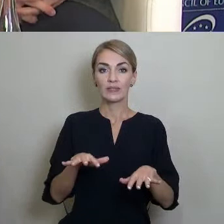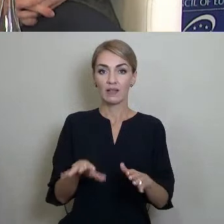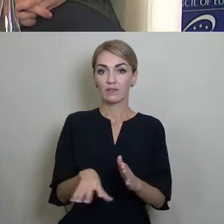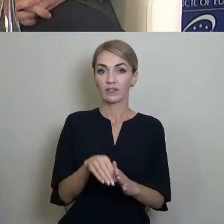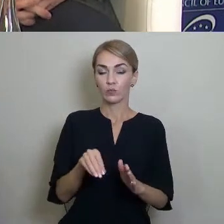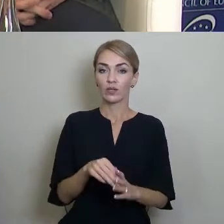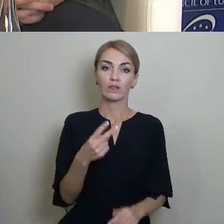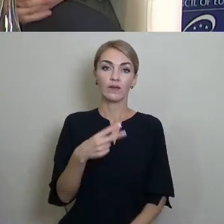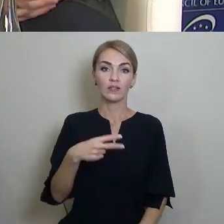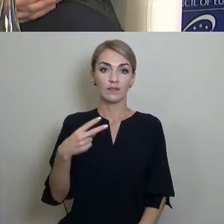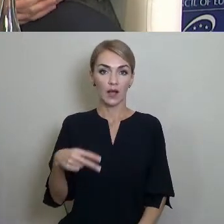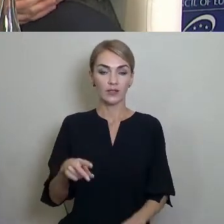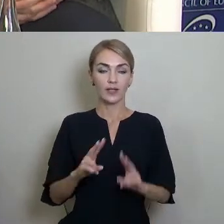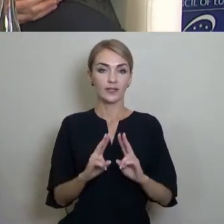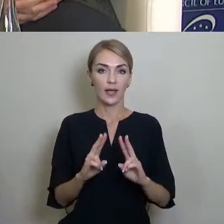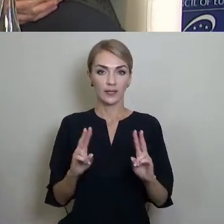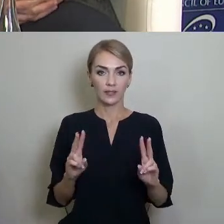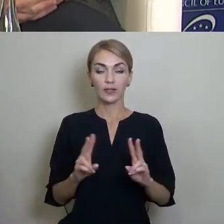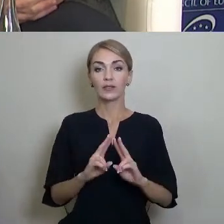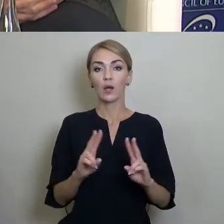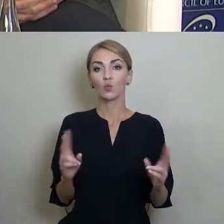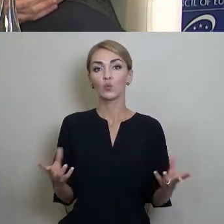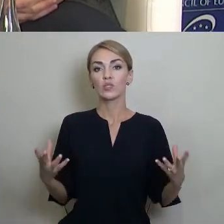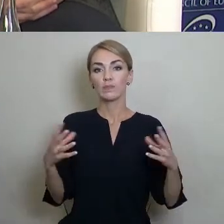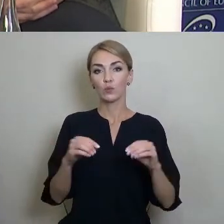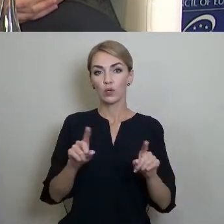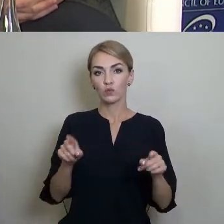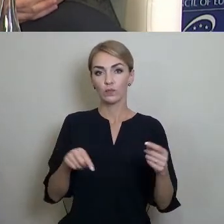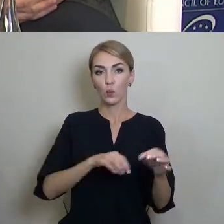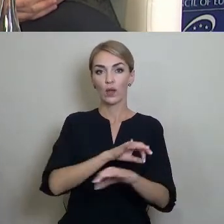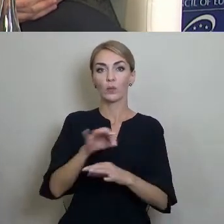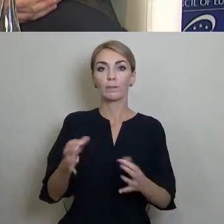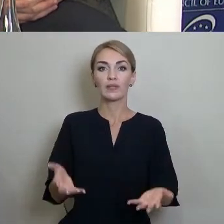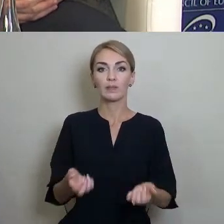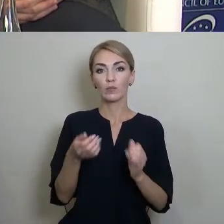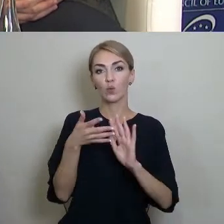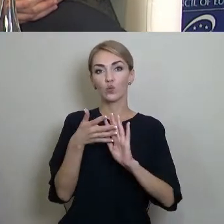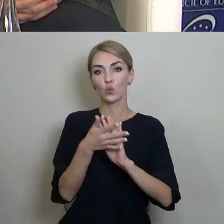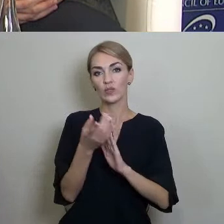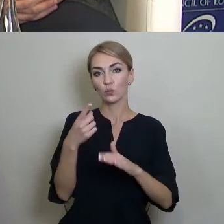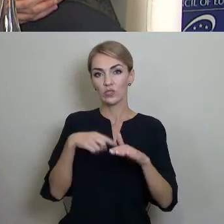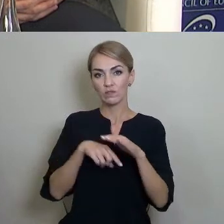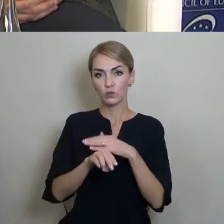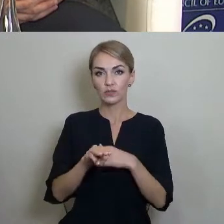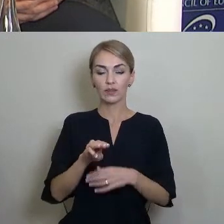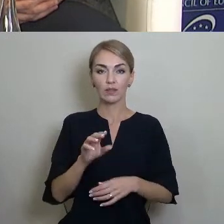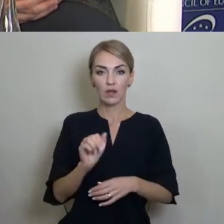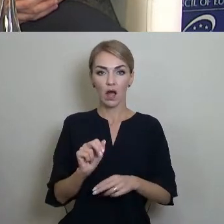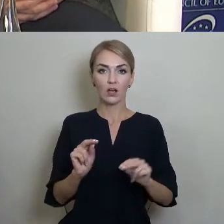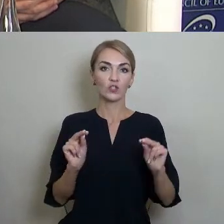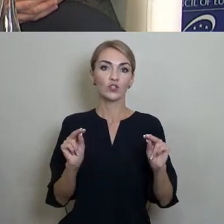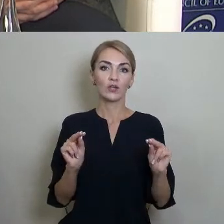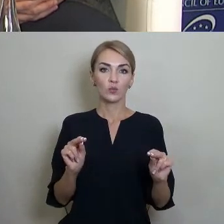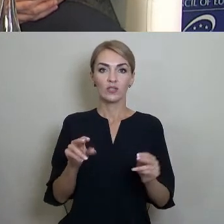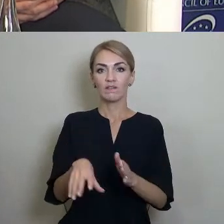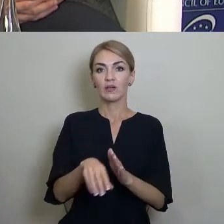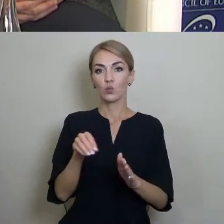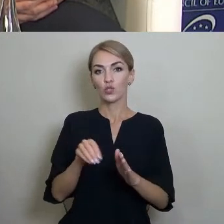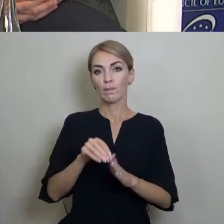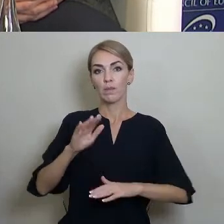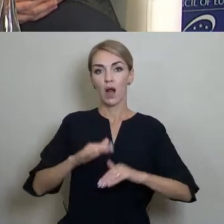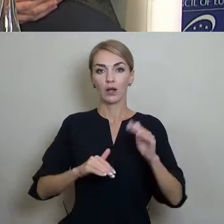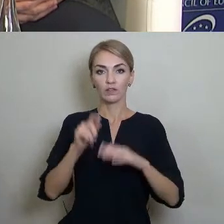the local elections 2020 main facts, jointly organized by the project supporting